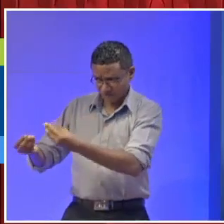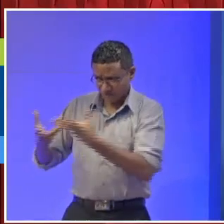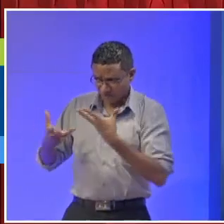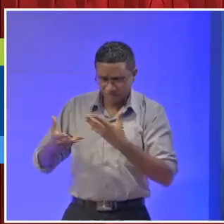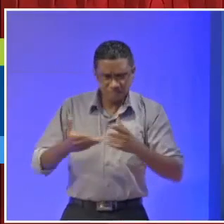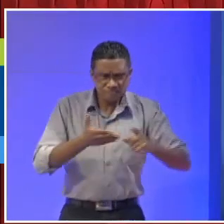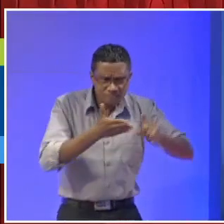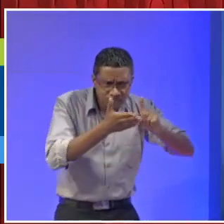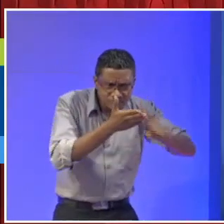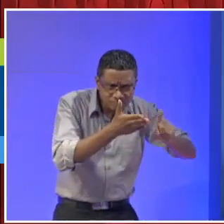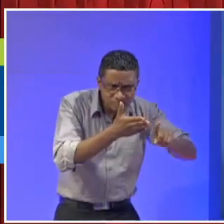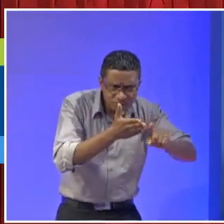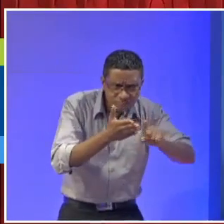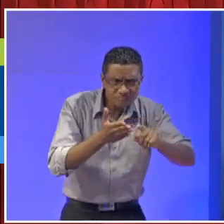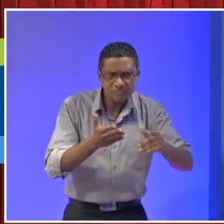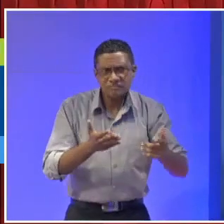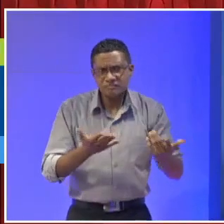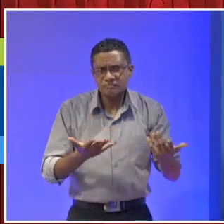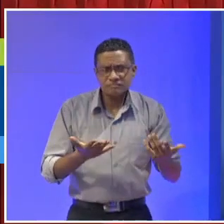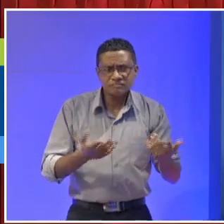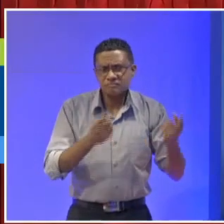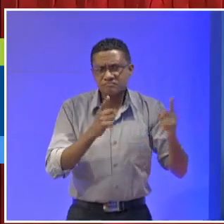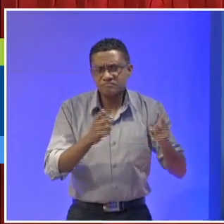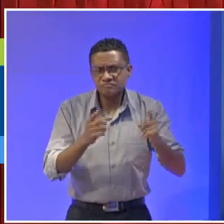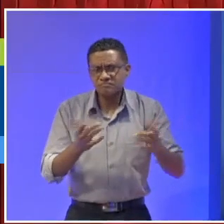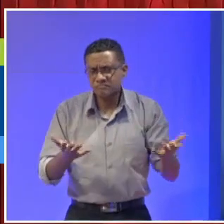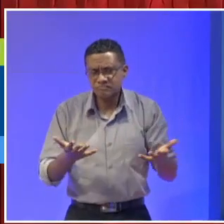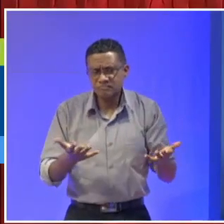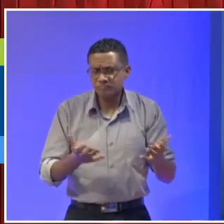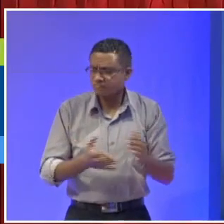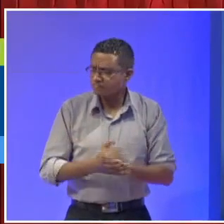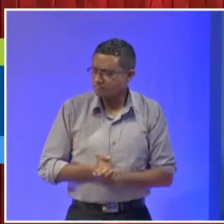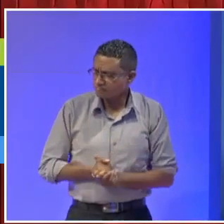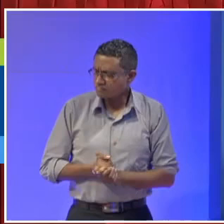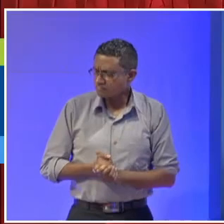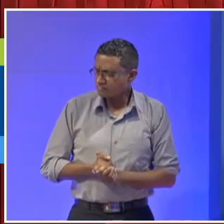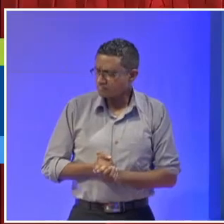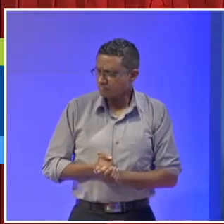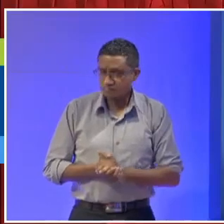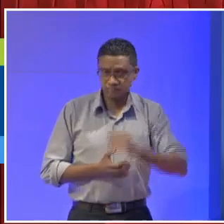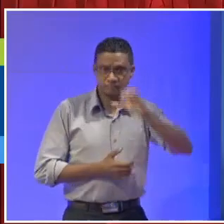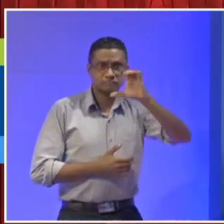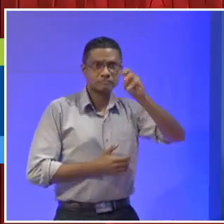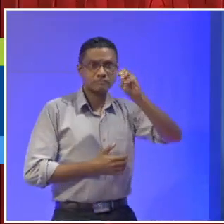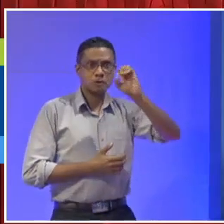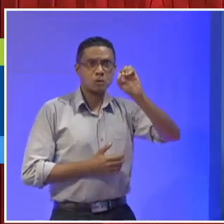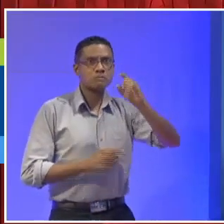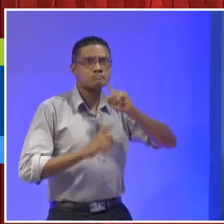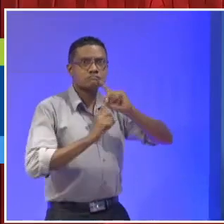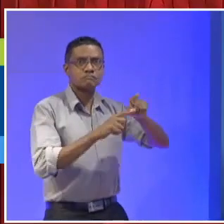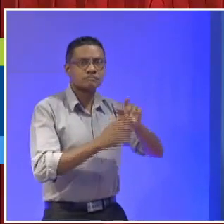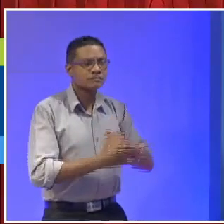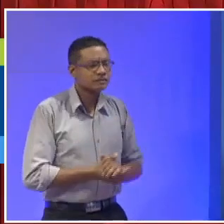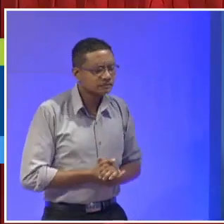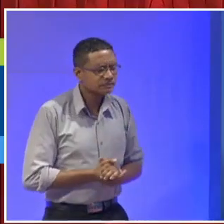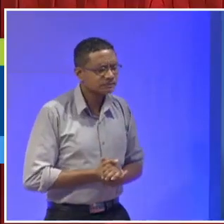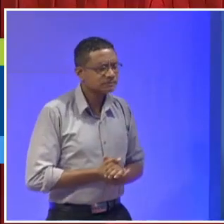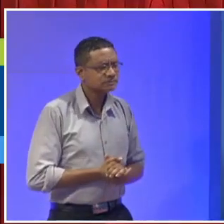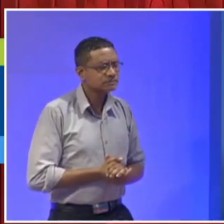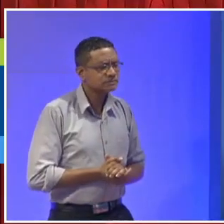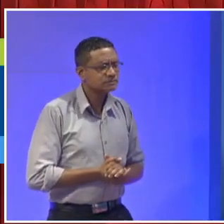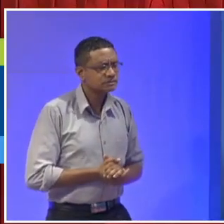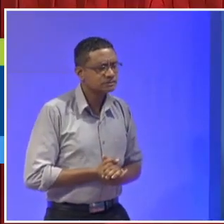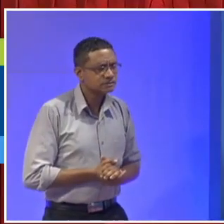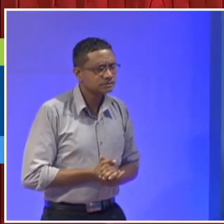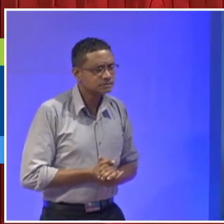where are we in that process? So if I could start with just which led up